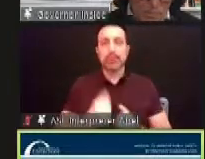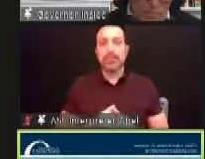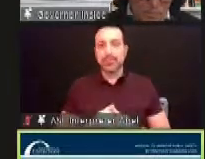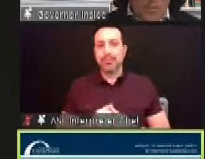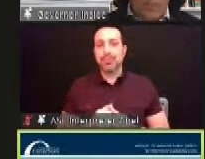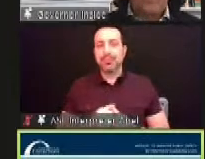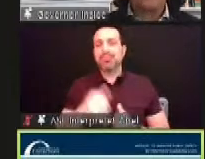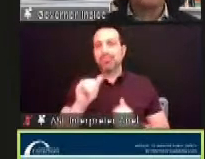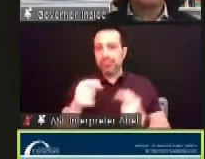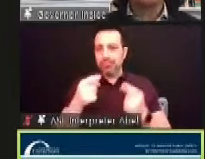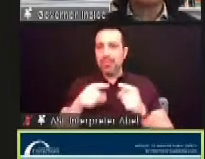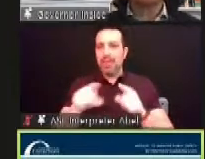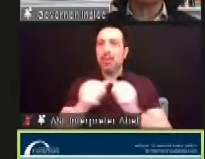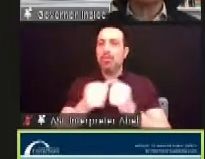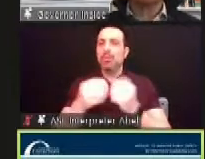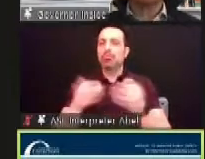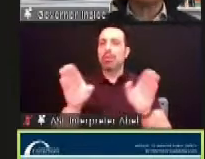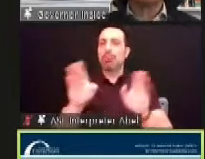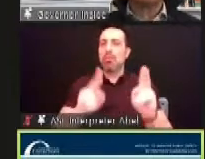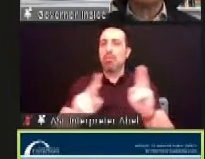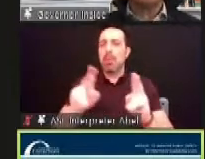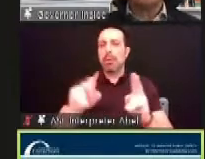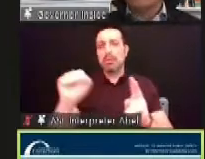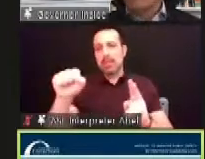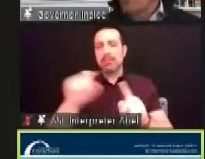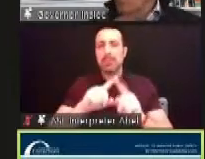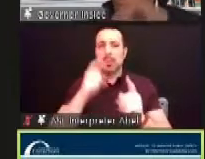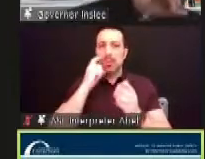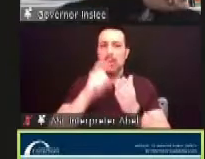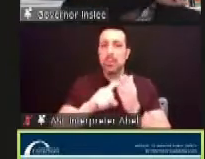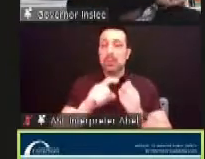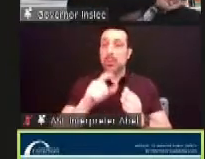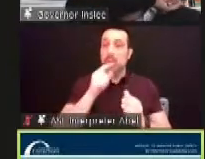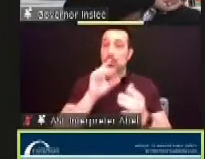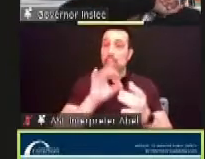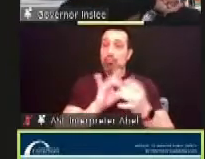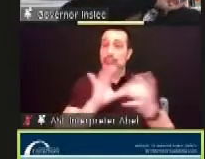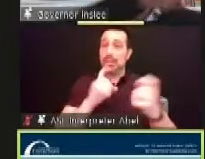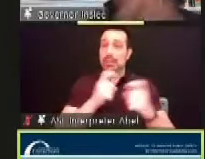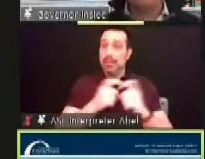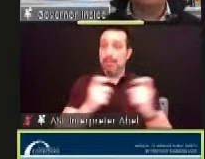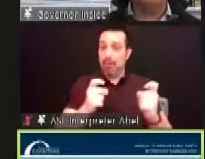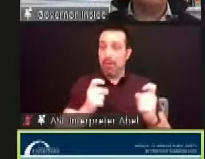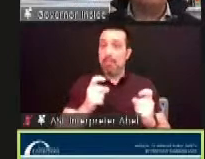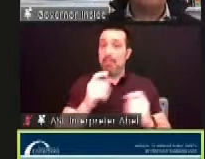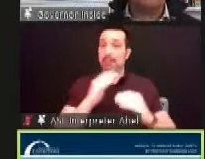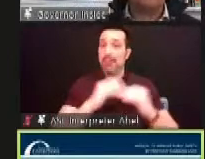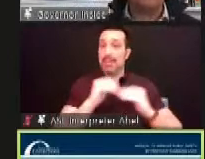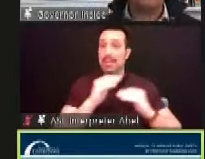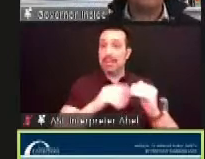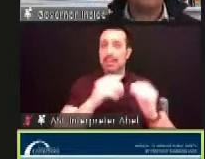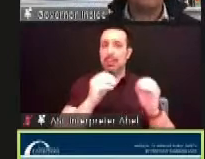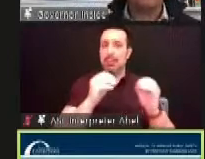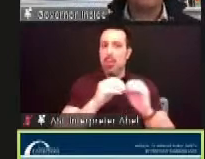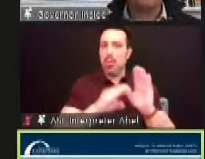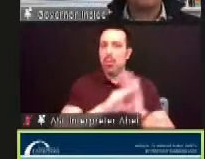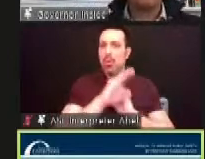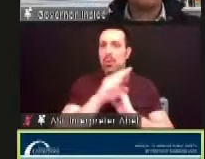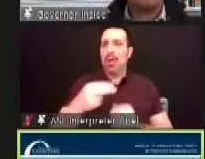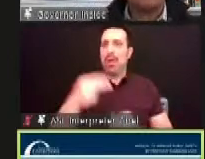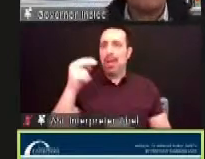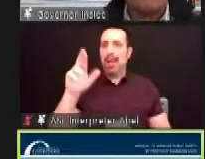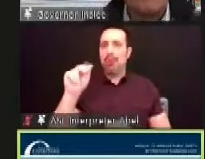in line with the general population, but you'll notice that individuals that are releasing from our state facilities is on a higher rate